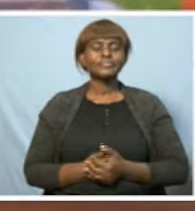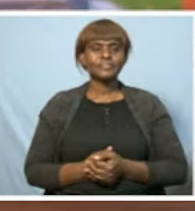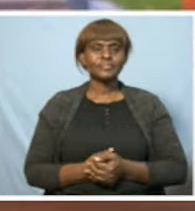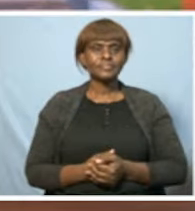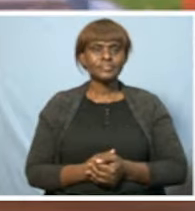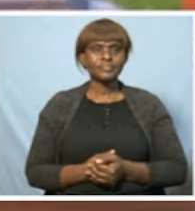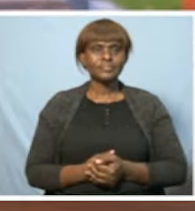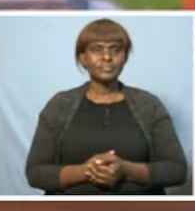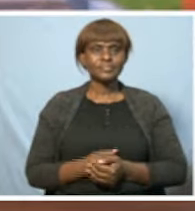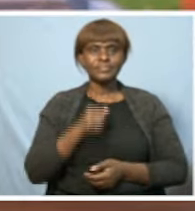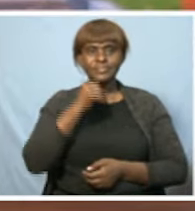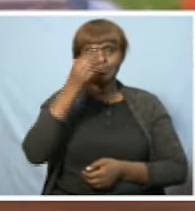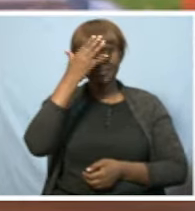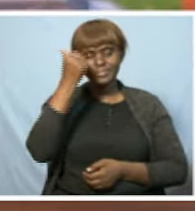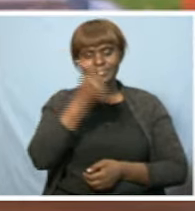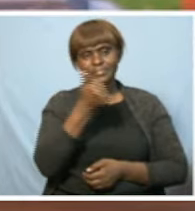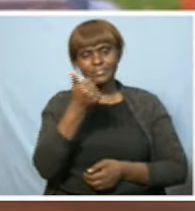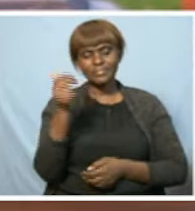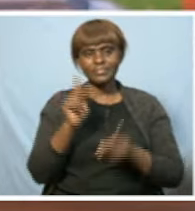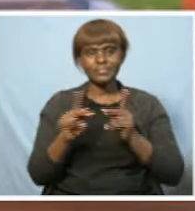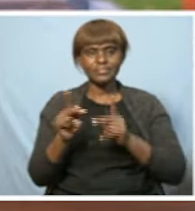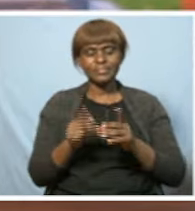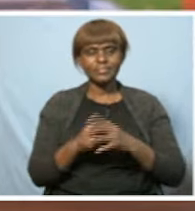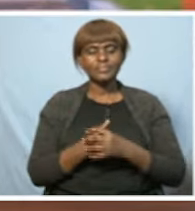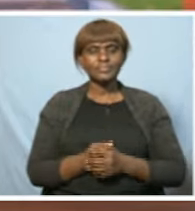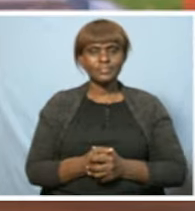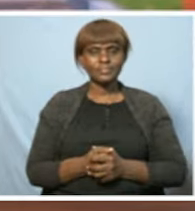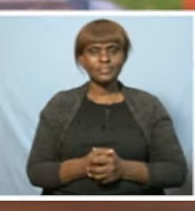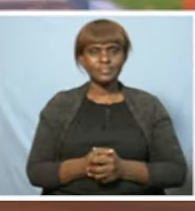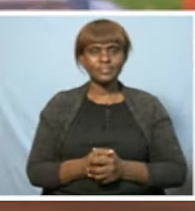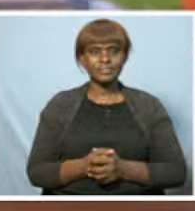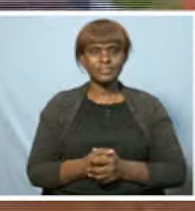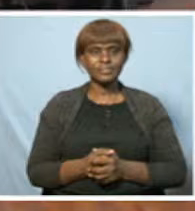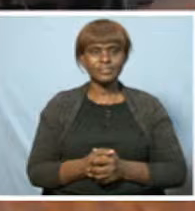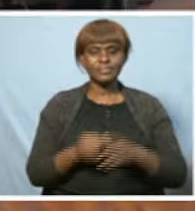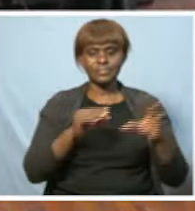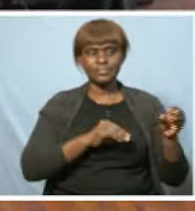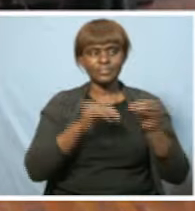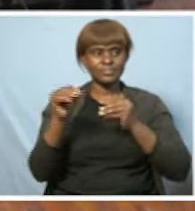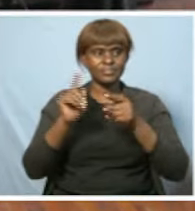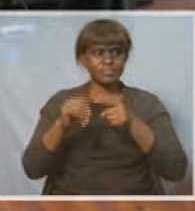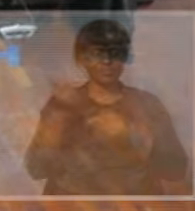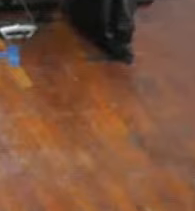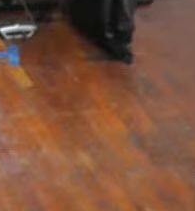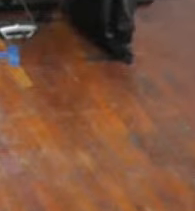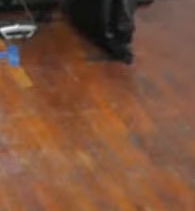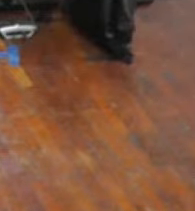interpreter, and not forgetting the entire production crew for now. To 14:30.